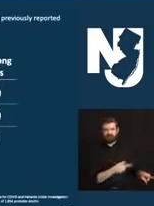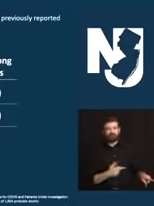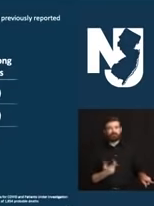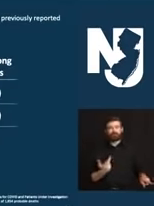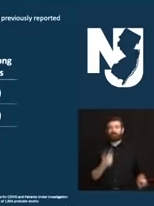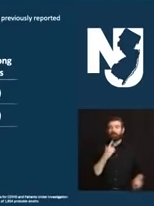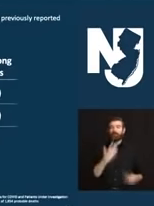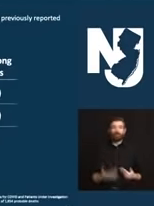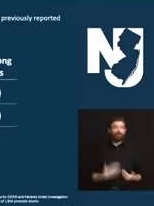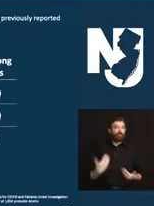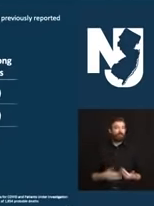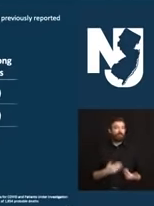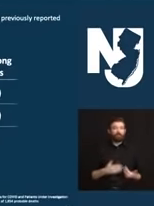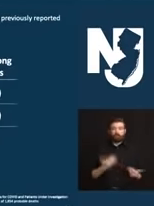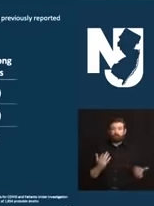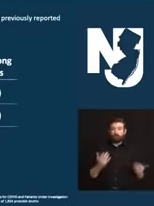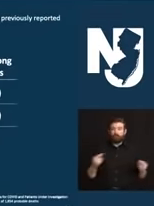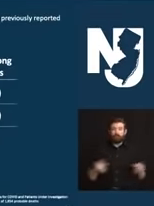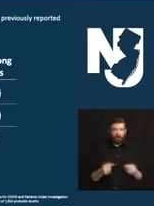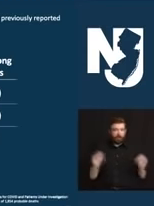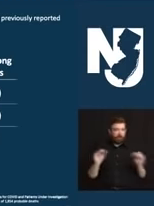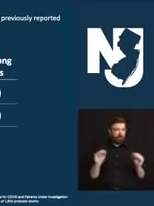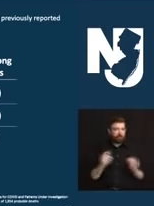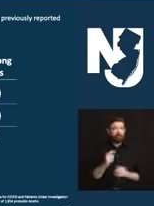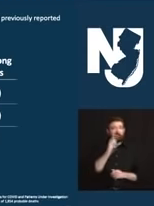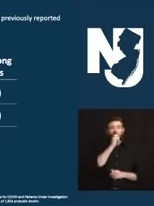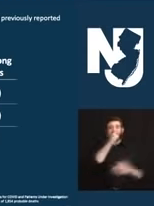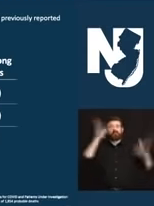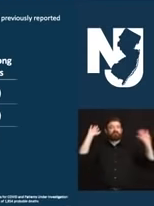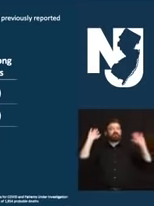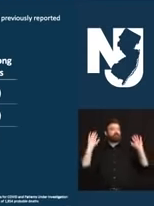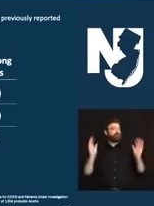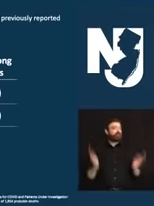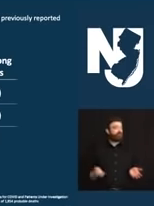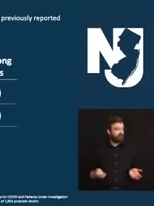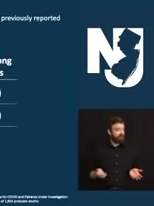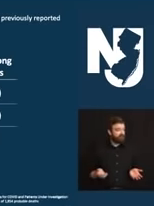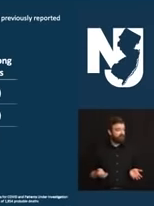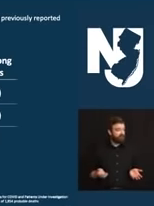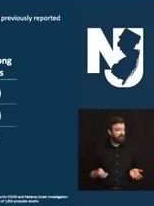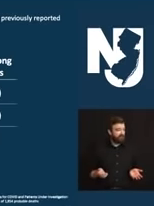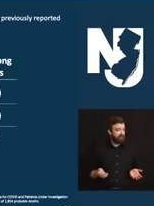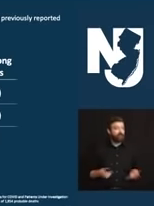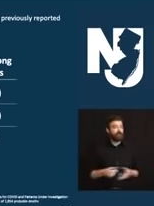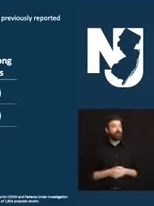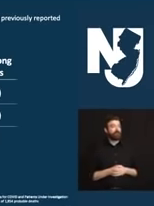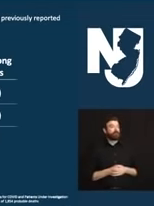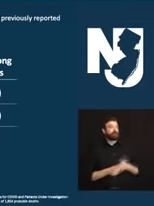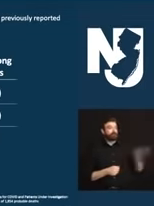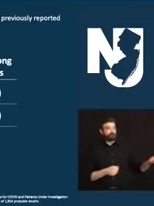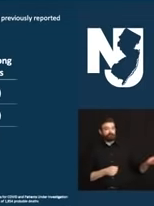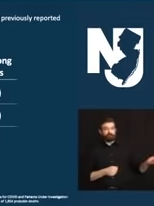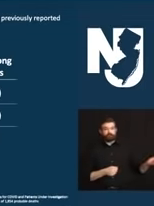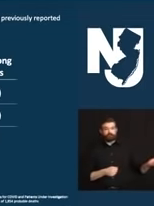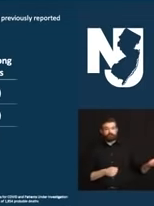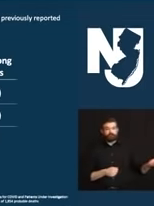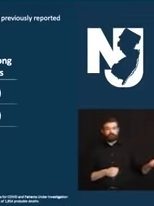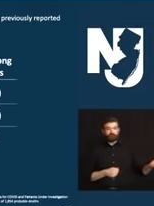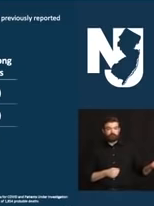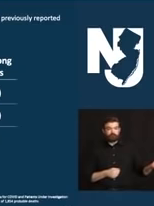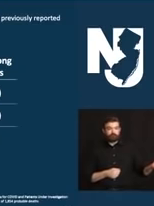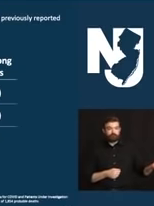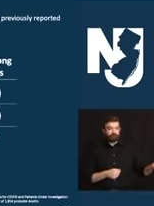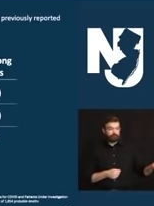minute ago. However, we've finally dropped out of the top 10, thank God, in terms of the numbers of patients in our